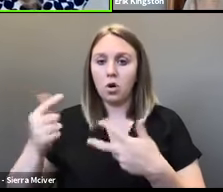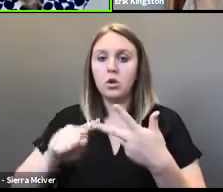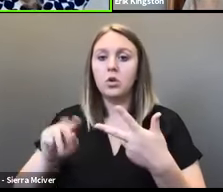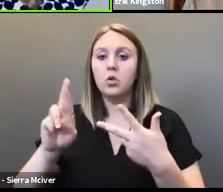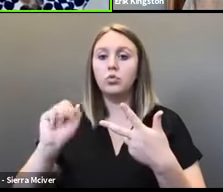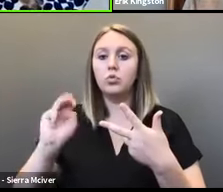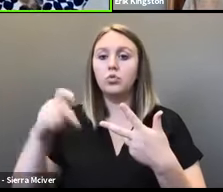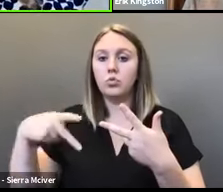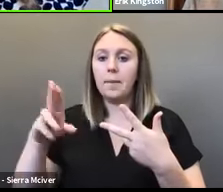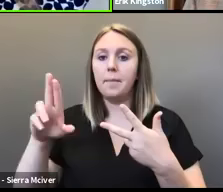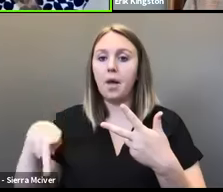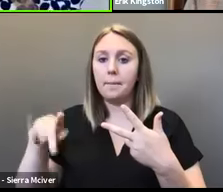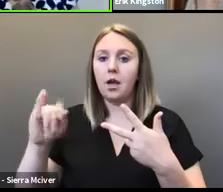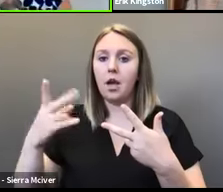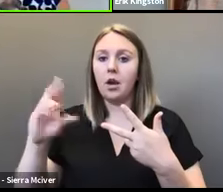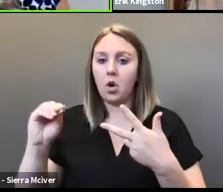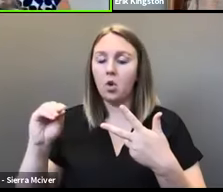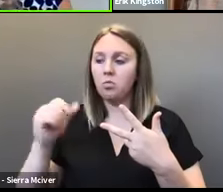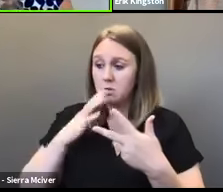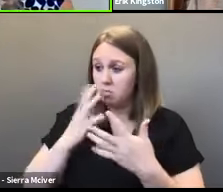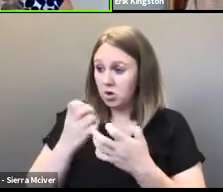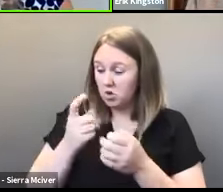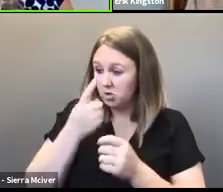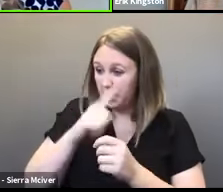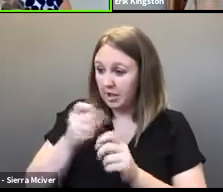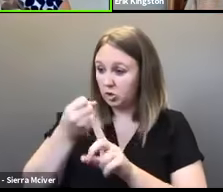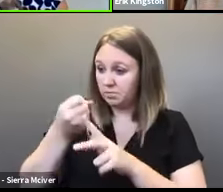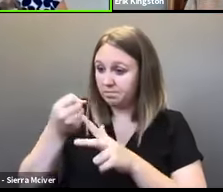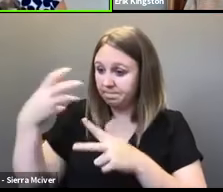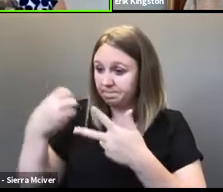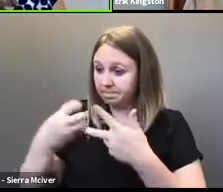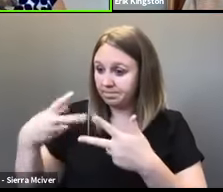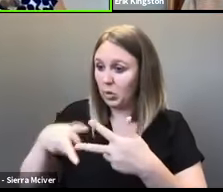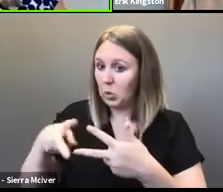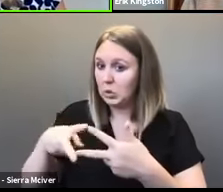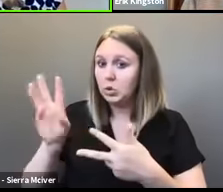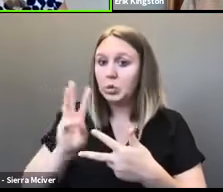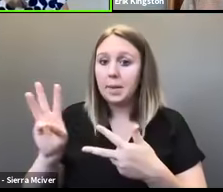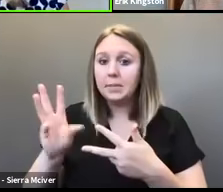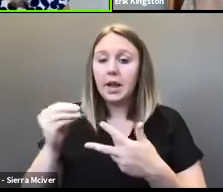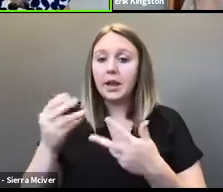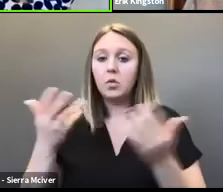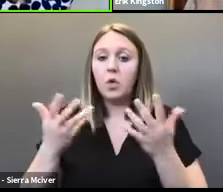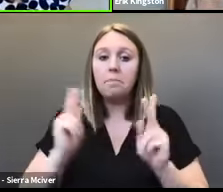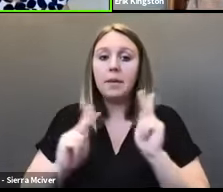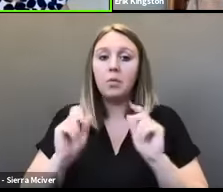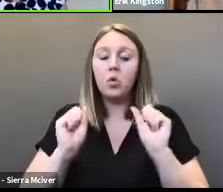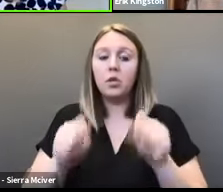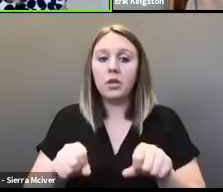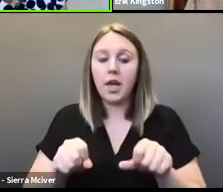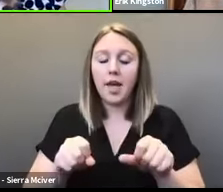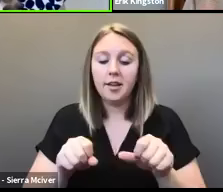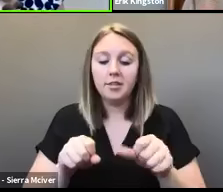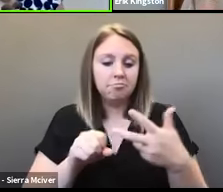love for you just to share a quick little bit about those two sites and, and what people can look like, look for in those.